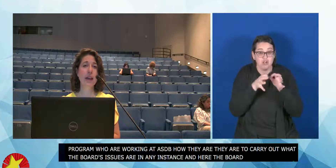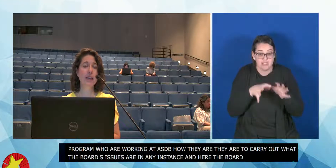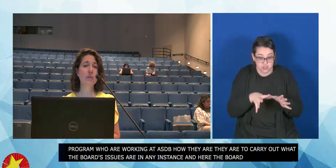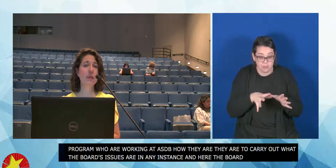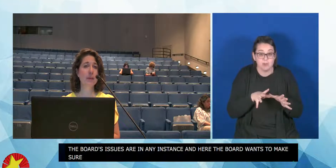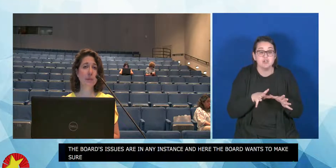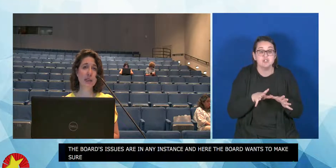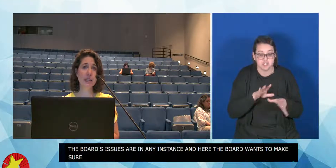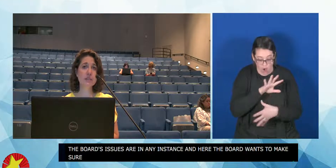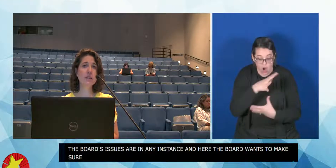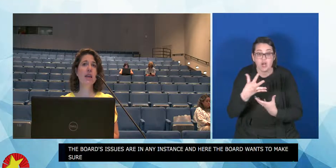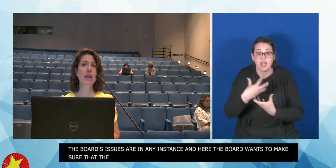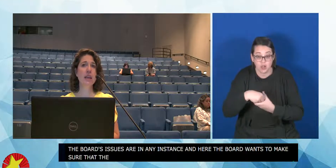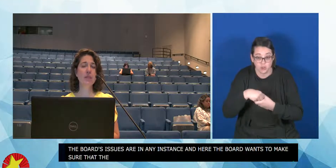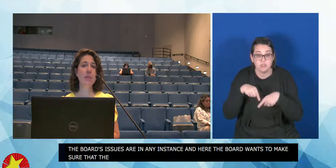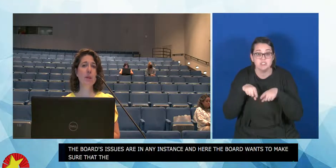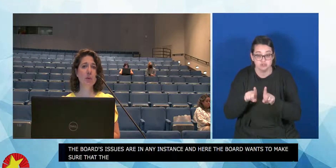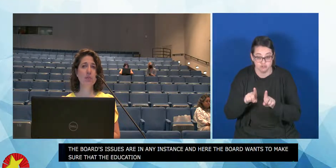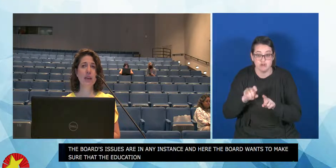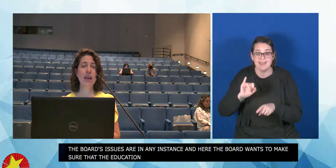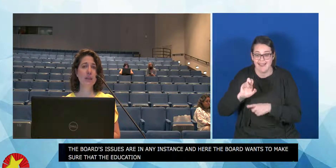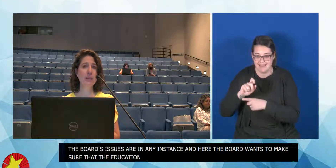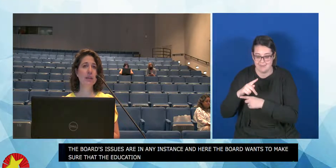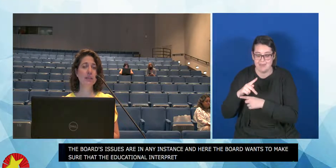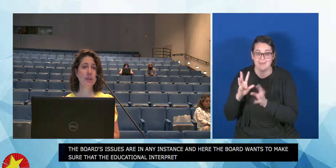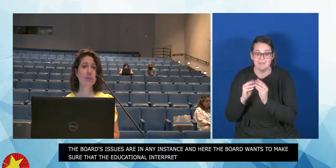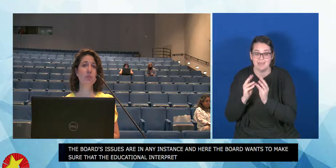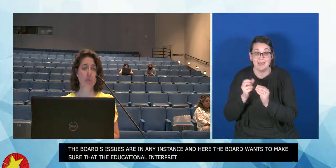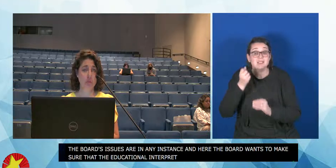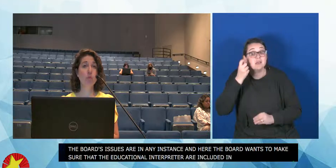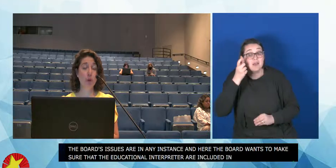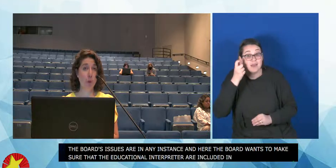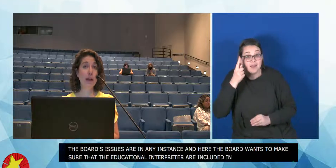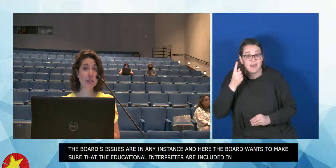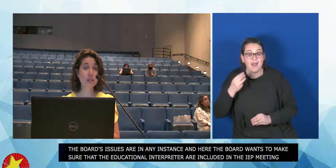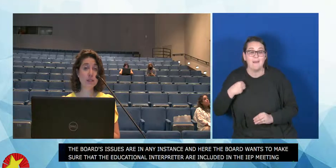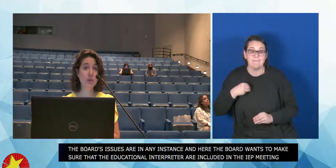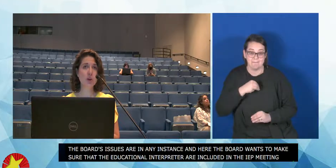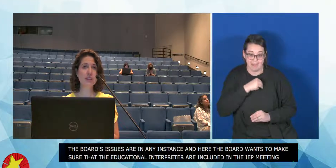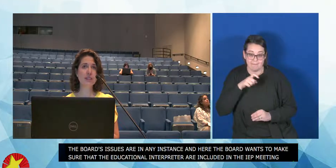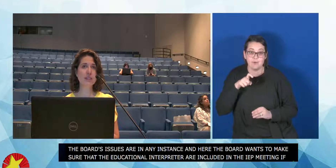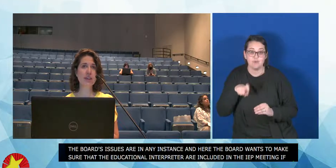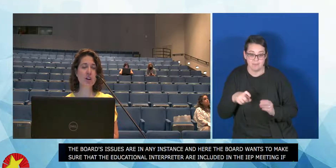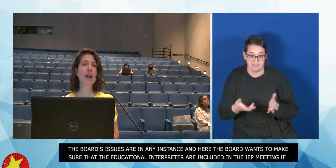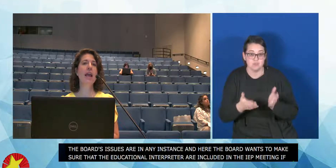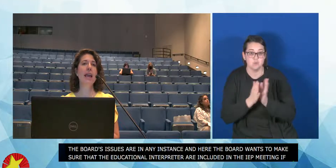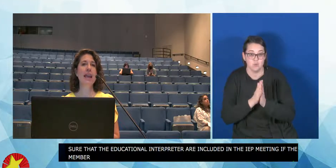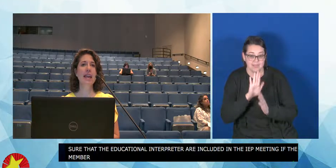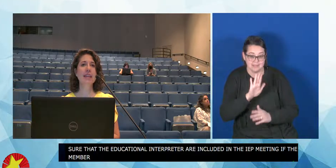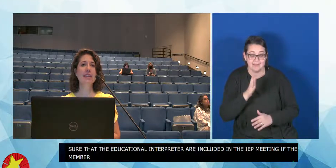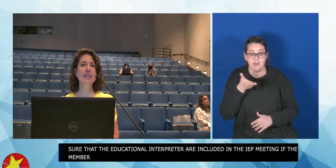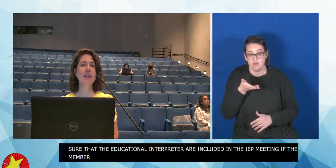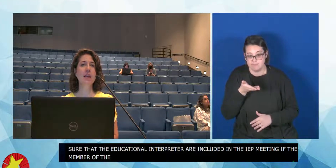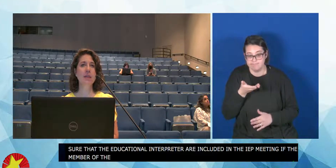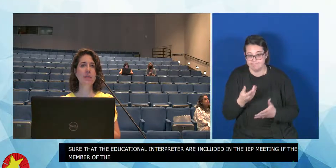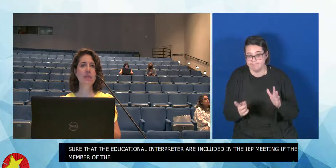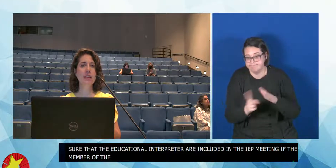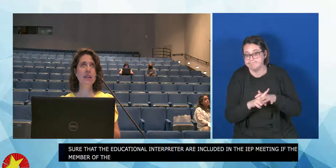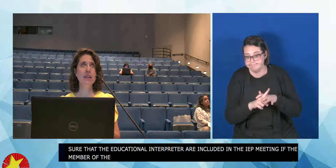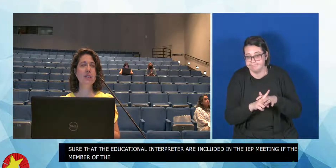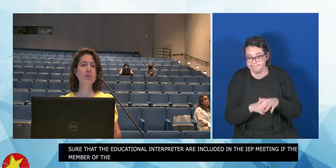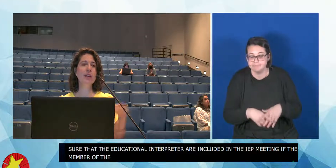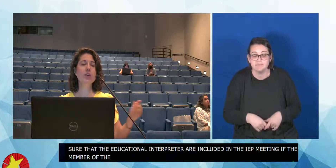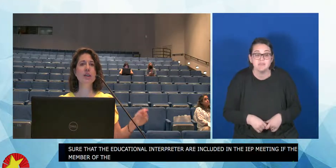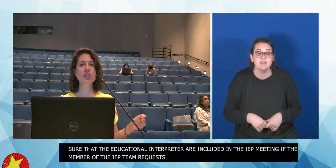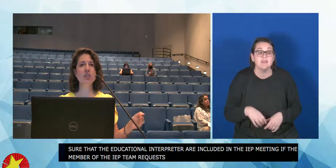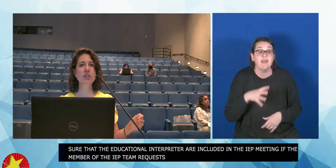at IEP meetings if a member of the IEP team requests their presence there, and